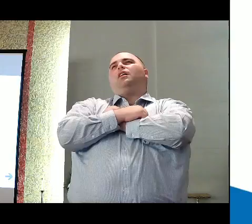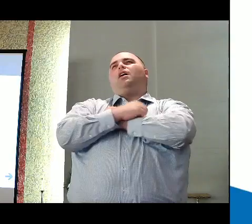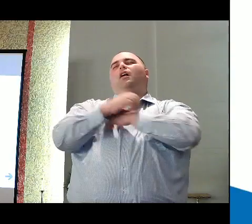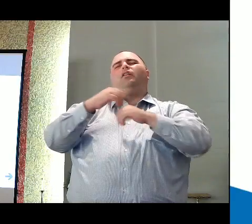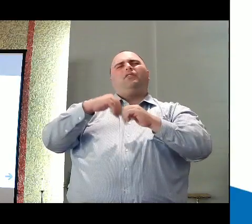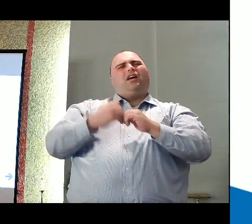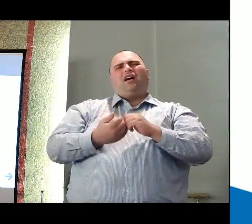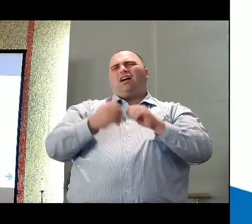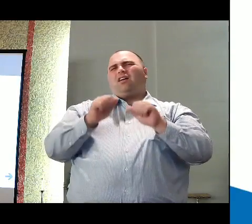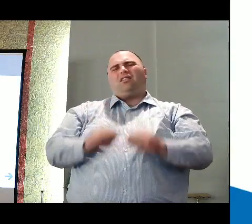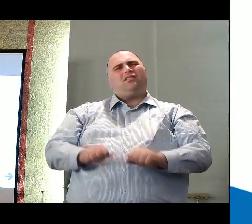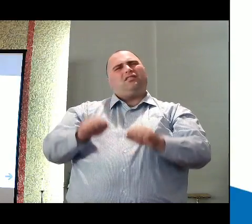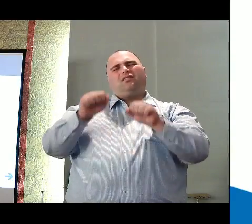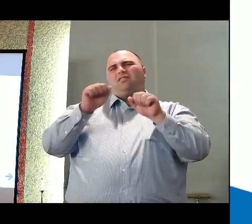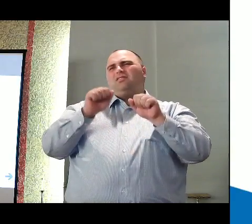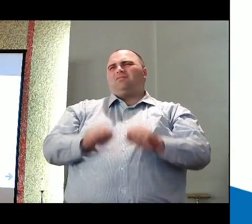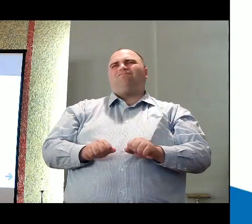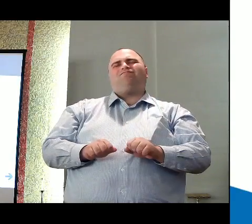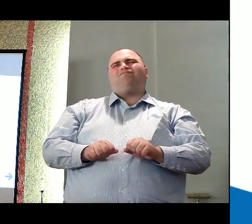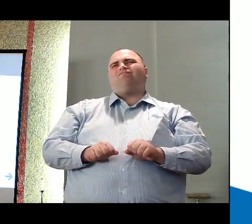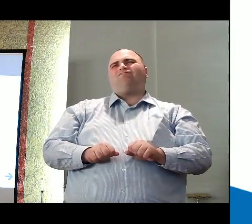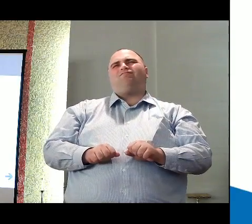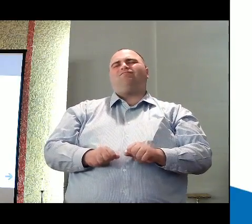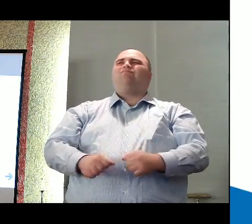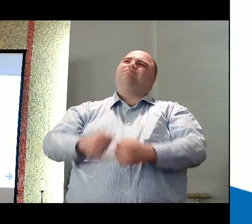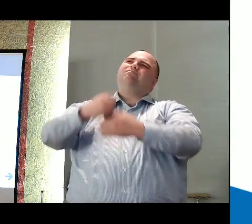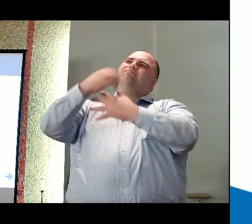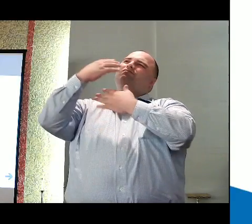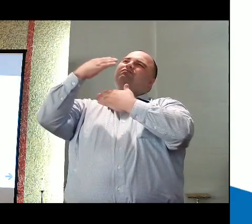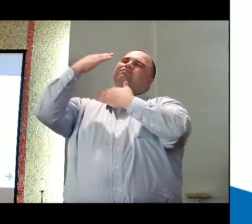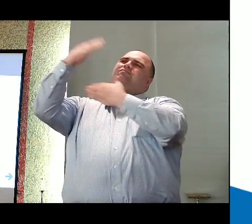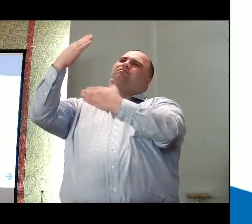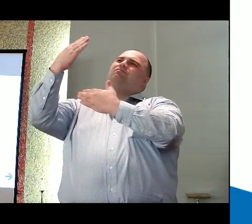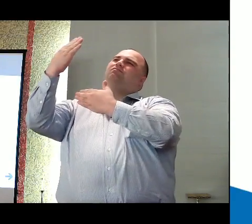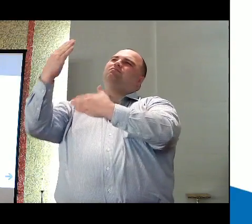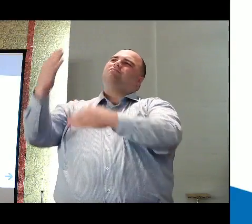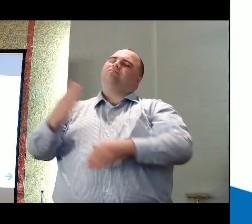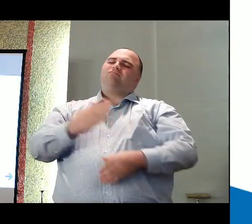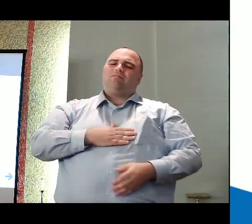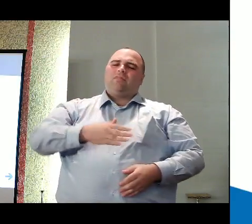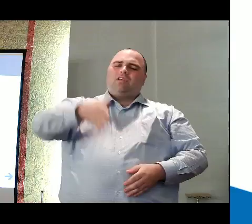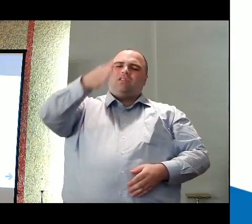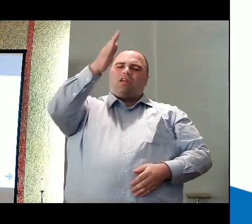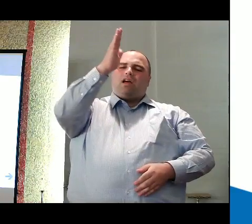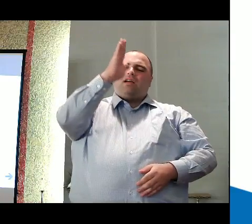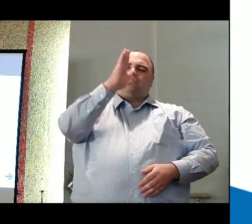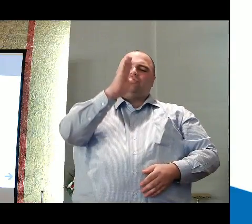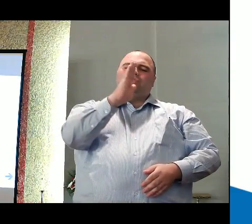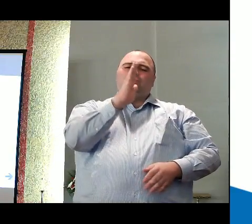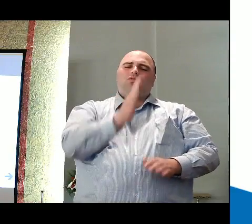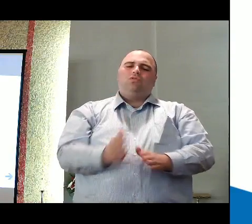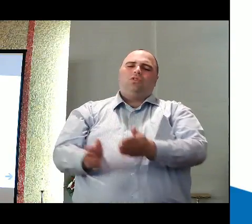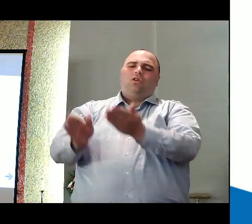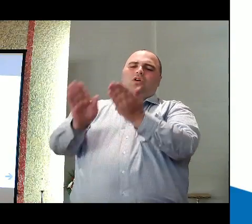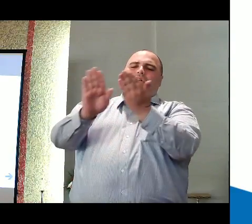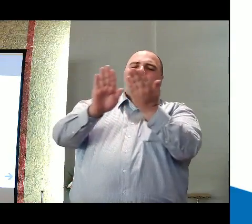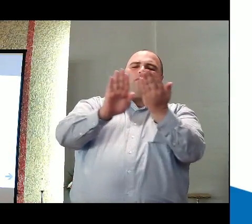Amazing love, how can it be that